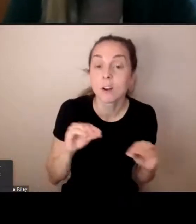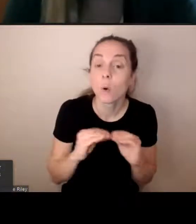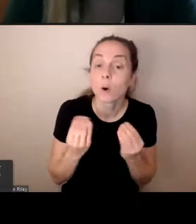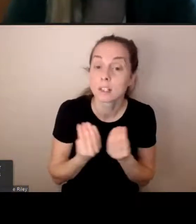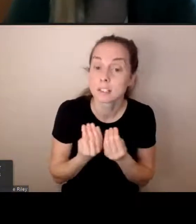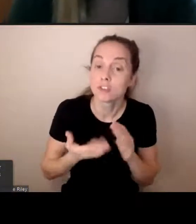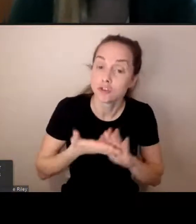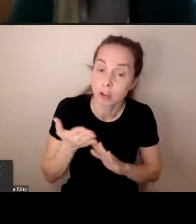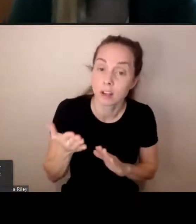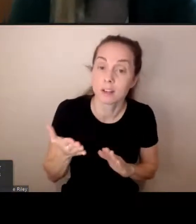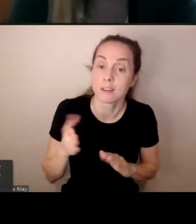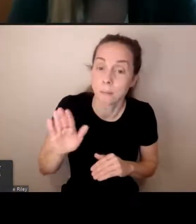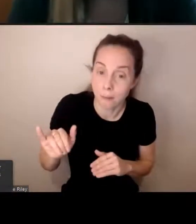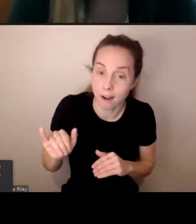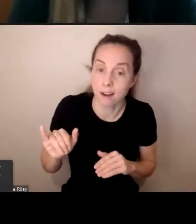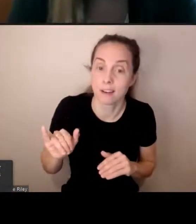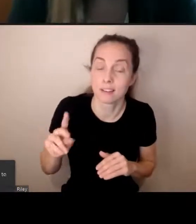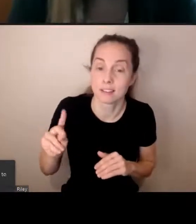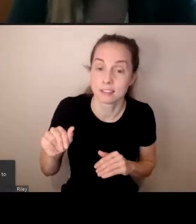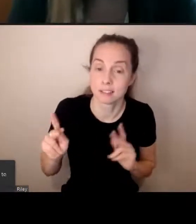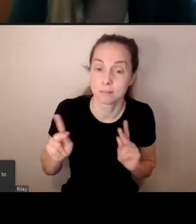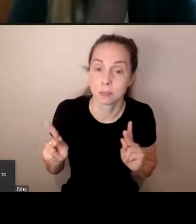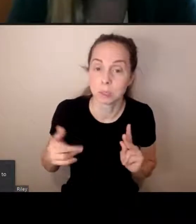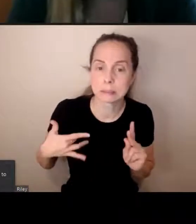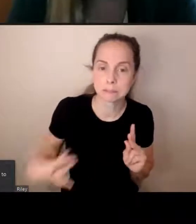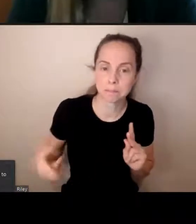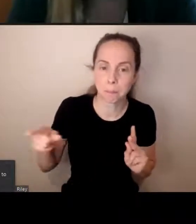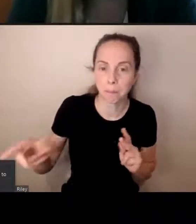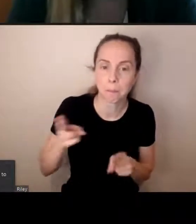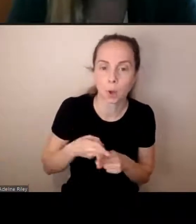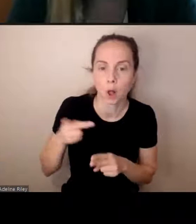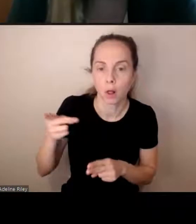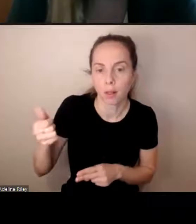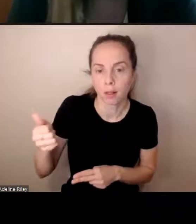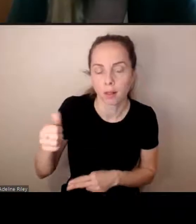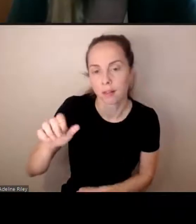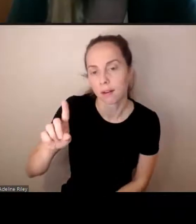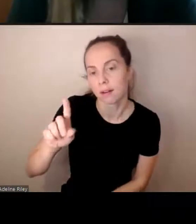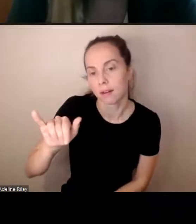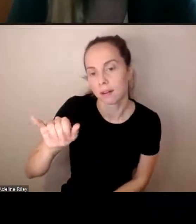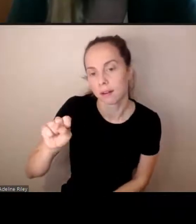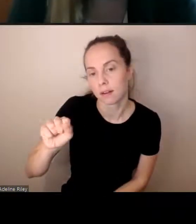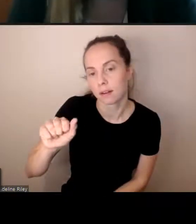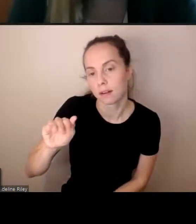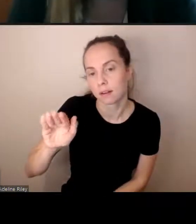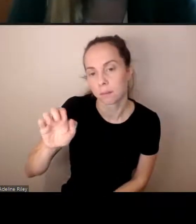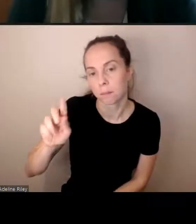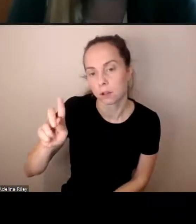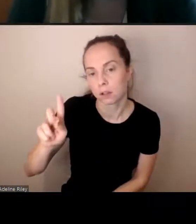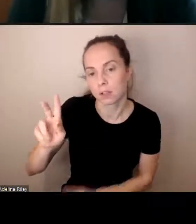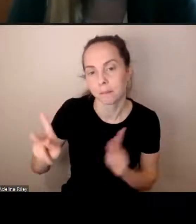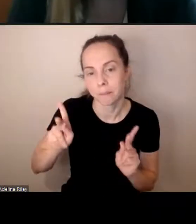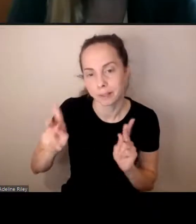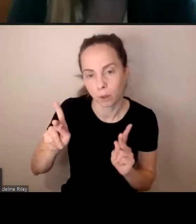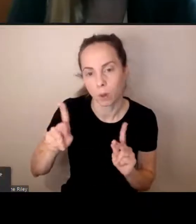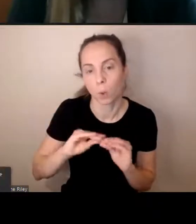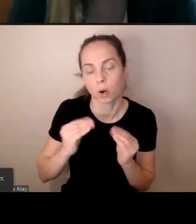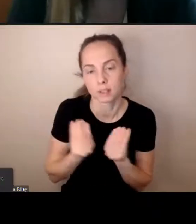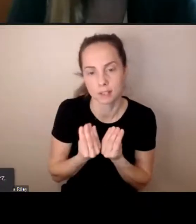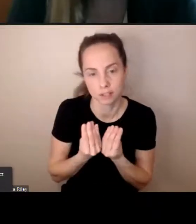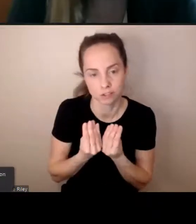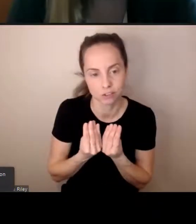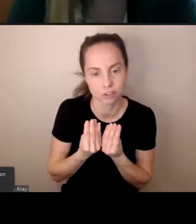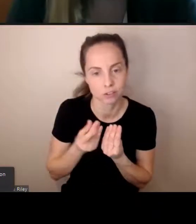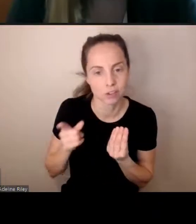disabled people globally tend to call themselves disabled people's organizations, or DPOs. And they're not calling